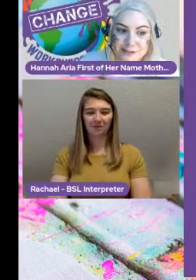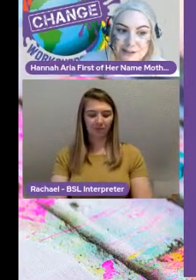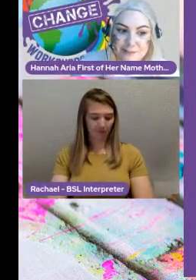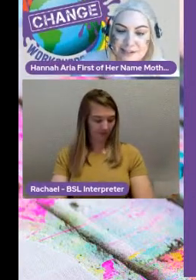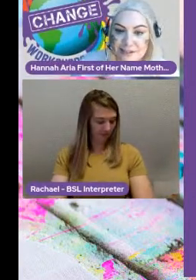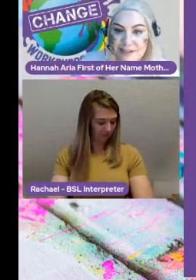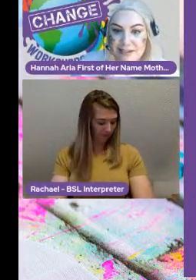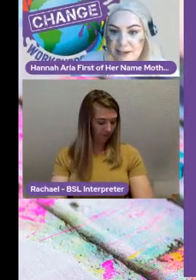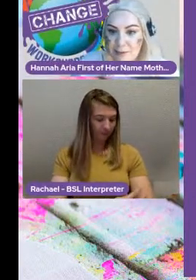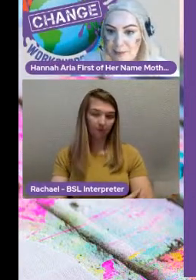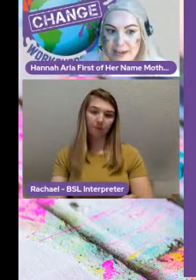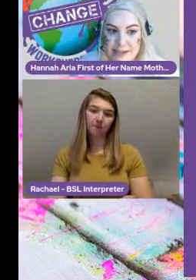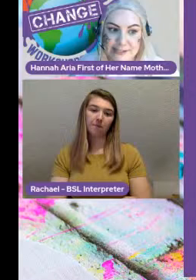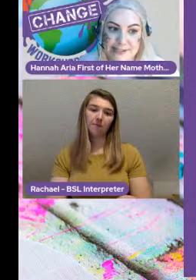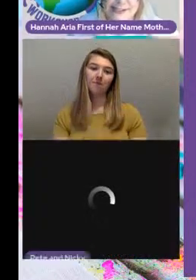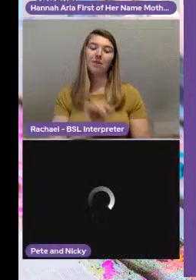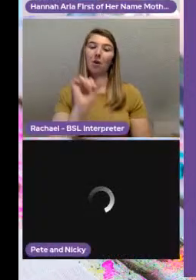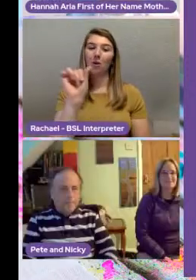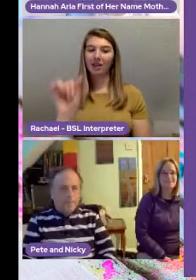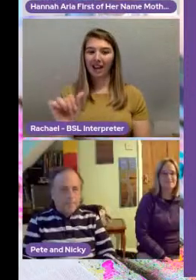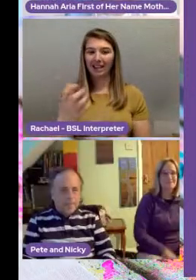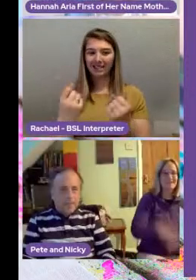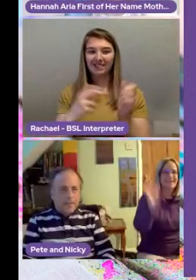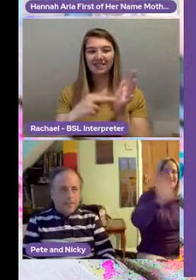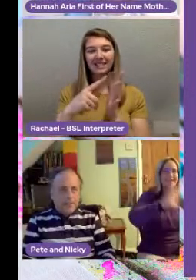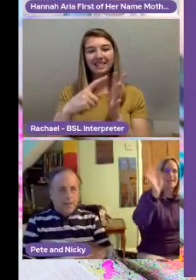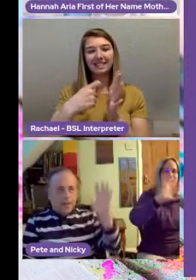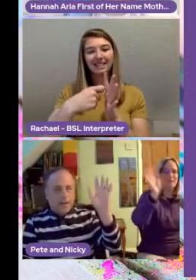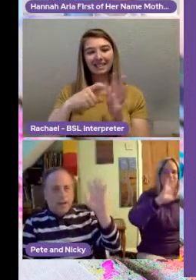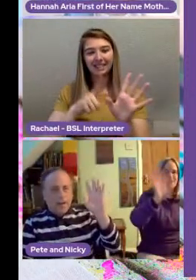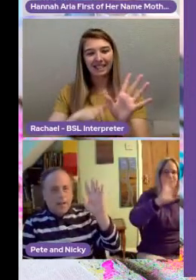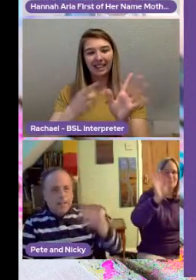And who's up next? Nikki and Pete.